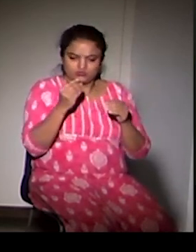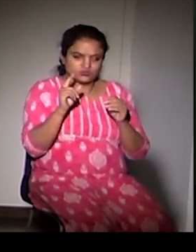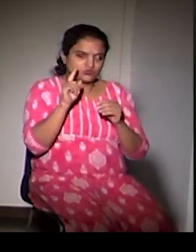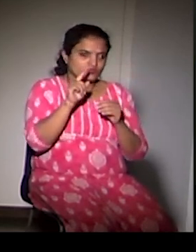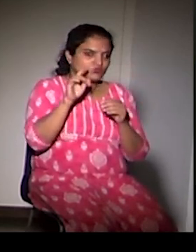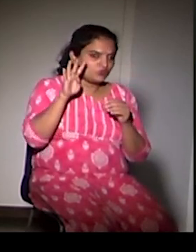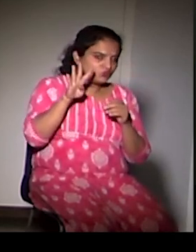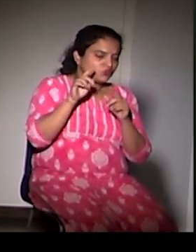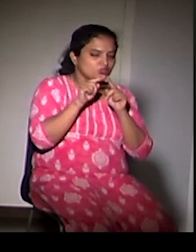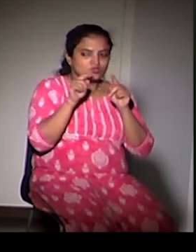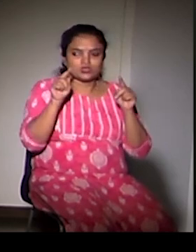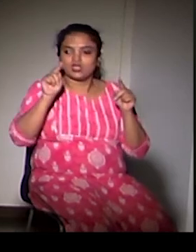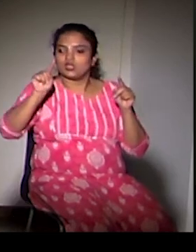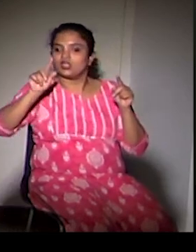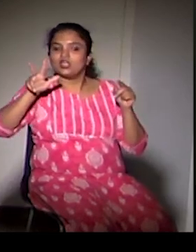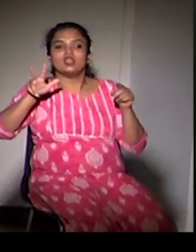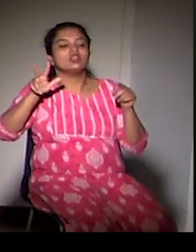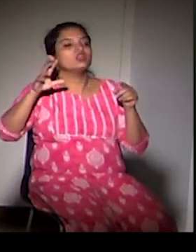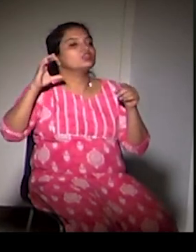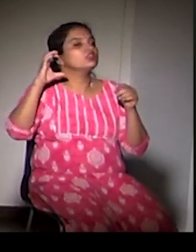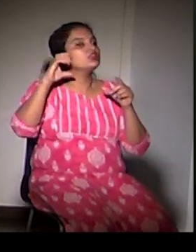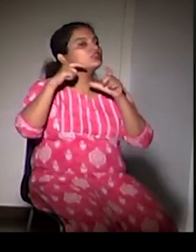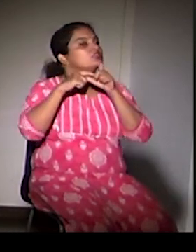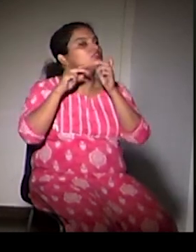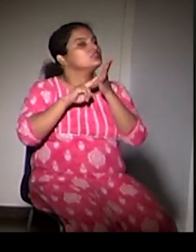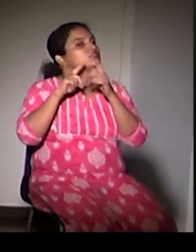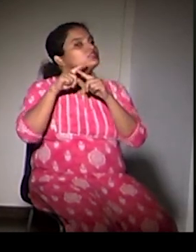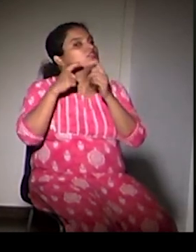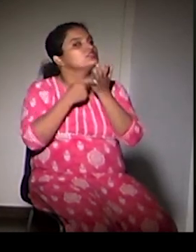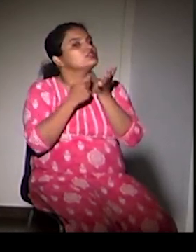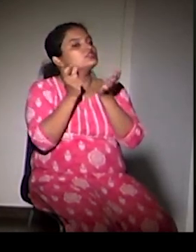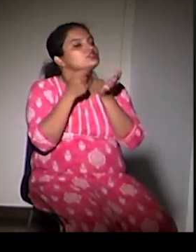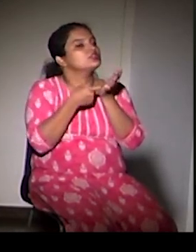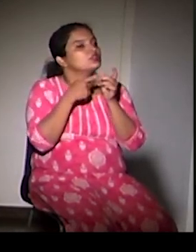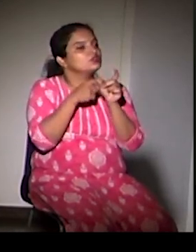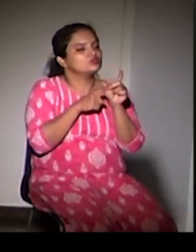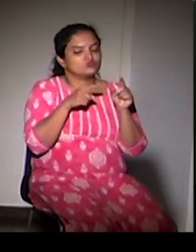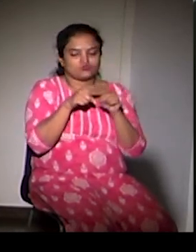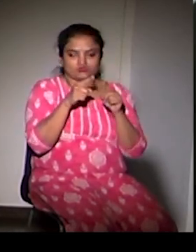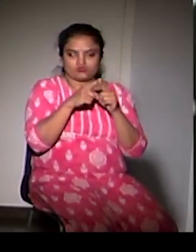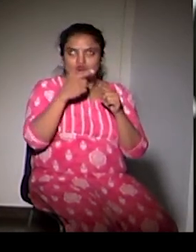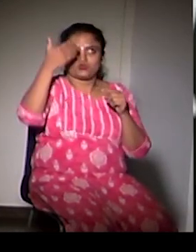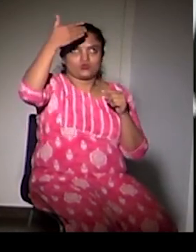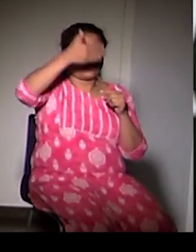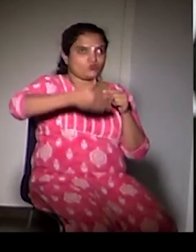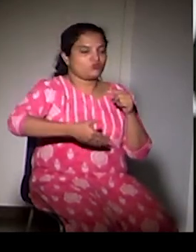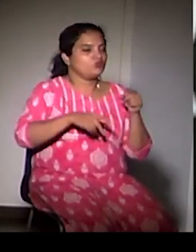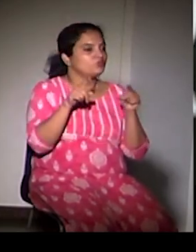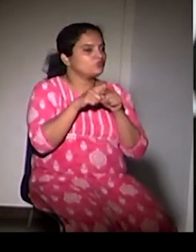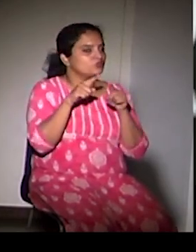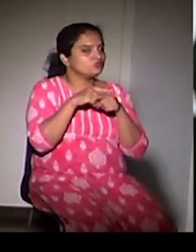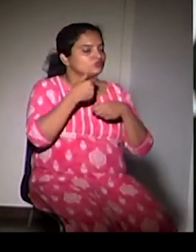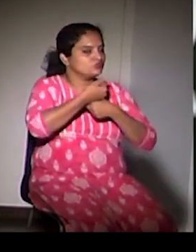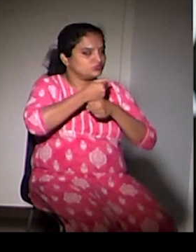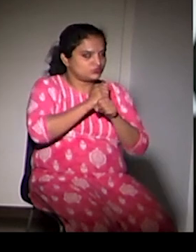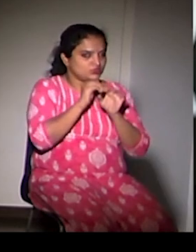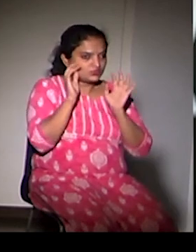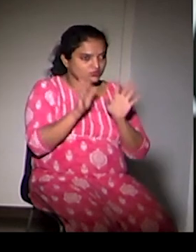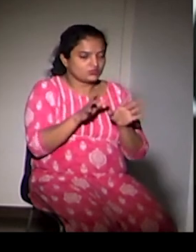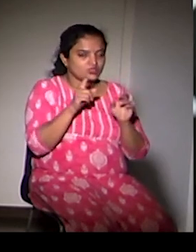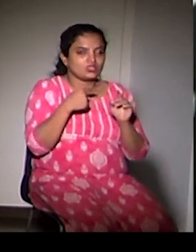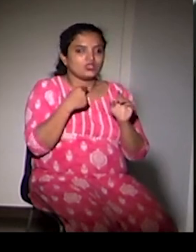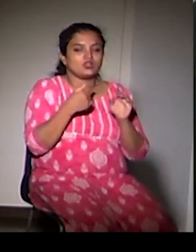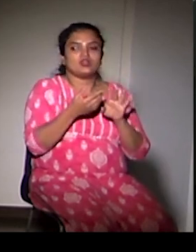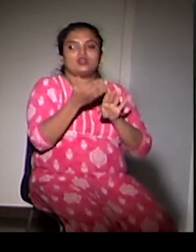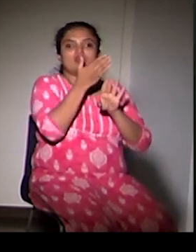14th and the 18th century. So we get wall decorations, but there are also tiles that went on roofs. I'm